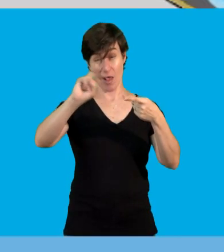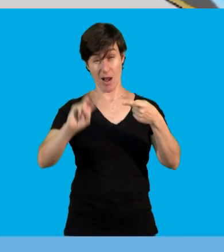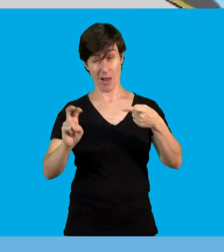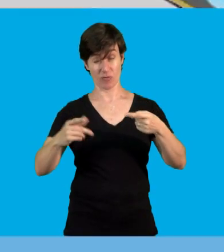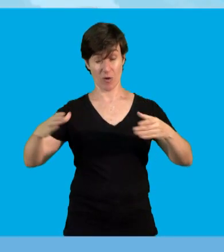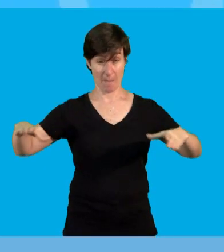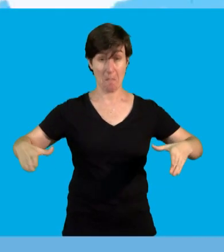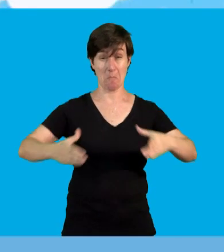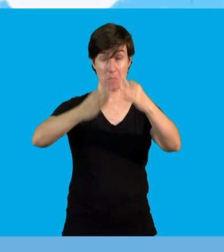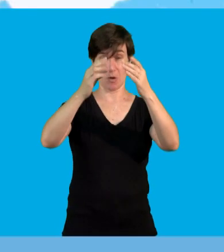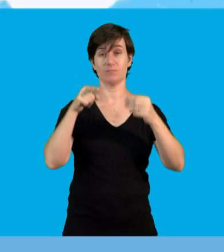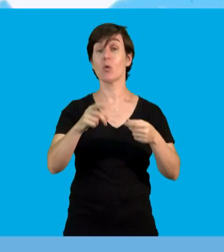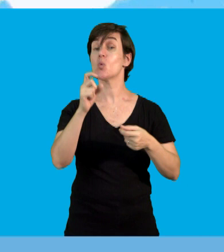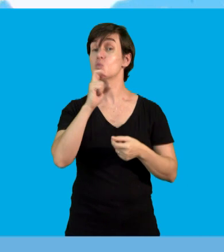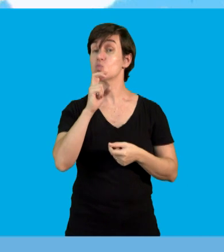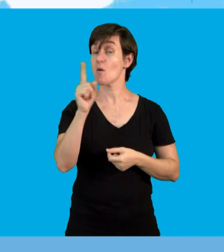plant, which is now using